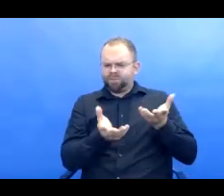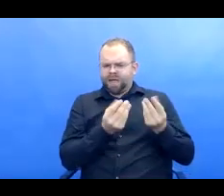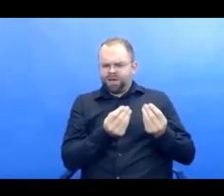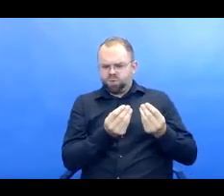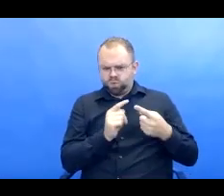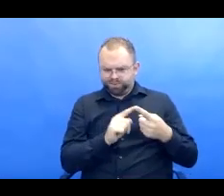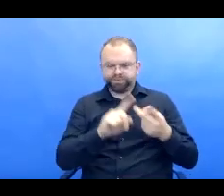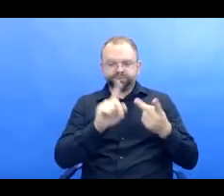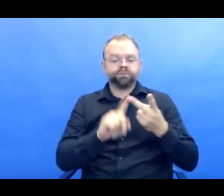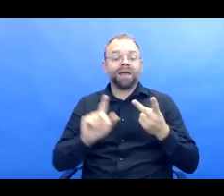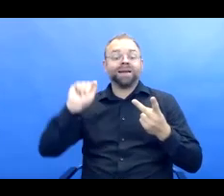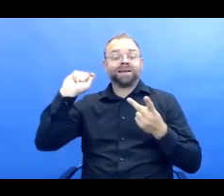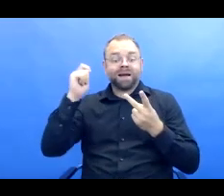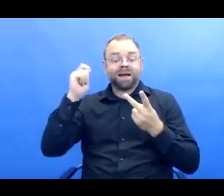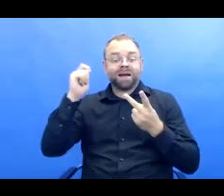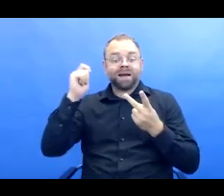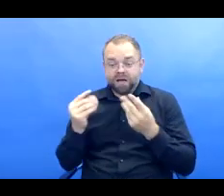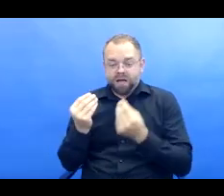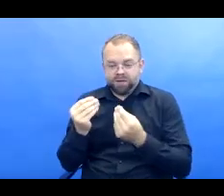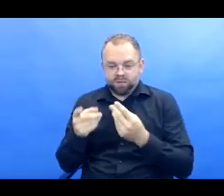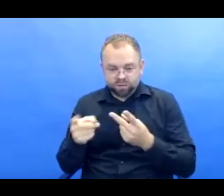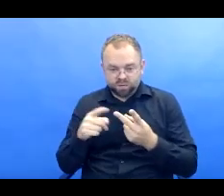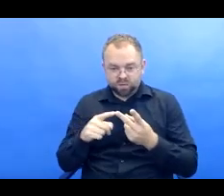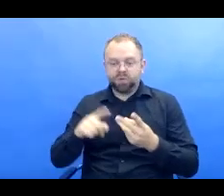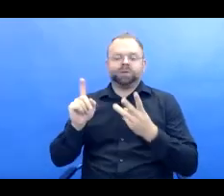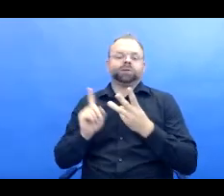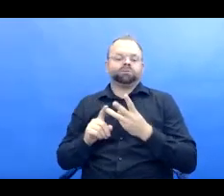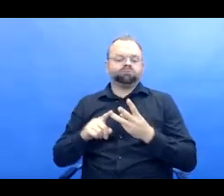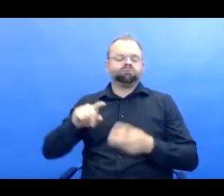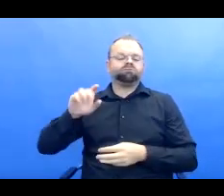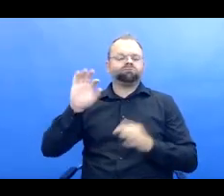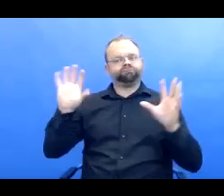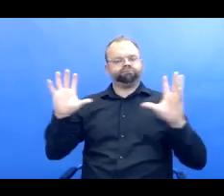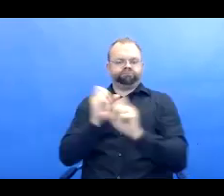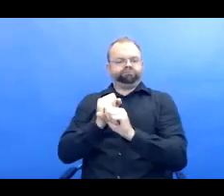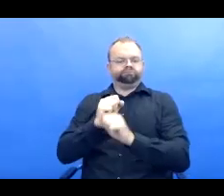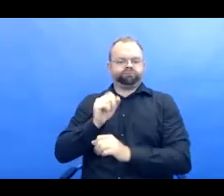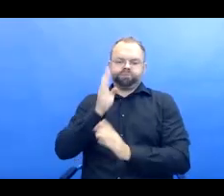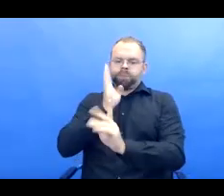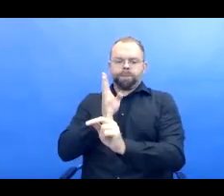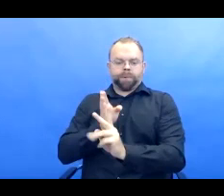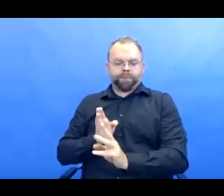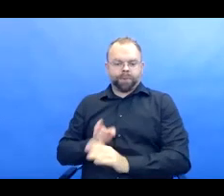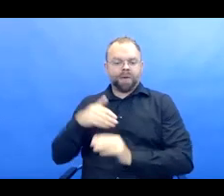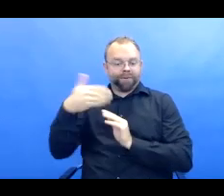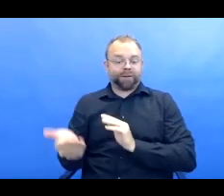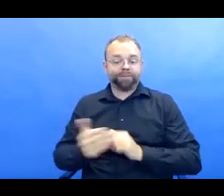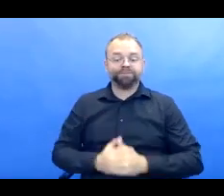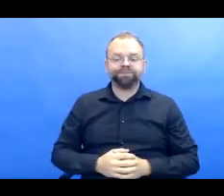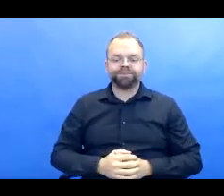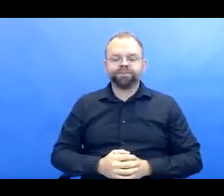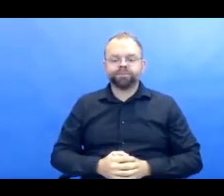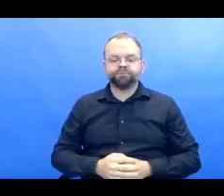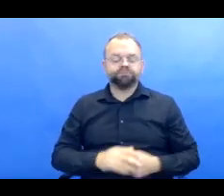schemes in sub-Saharan Africa are less developed. They have limited coverage. Few countries